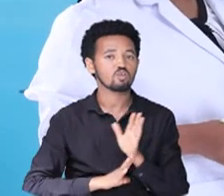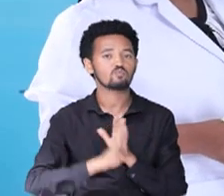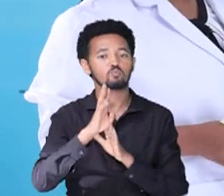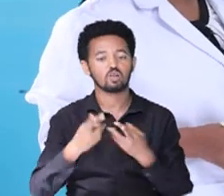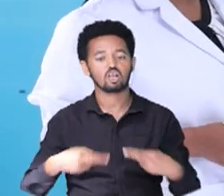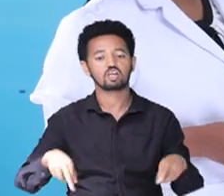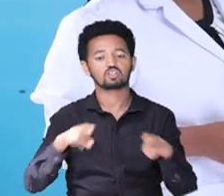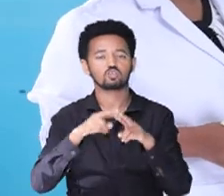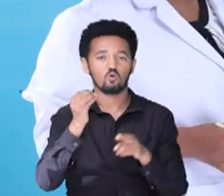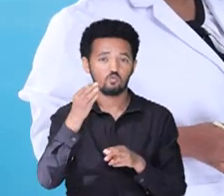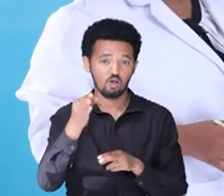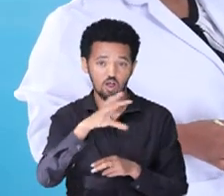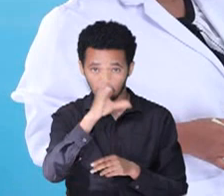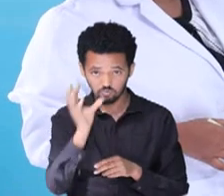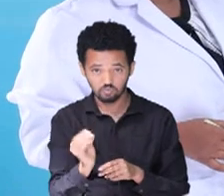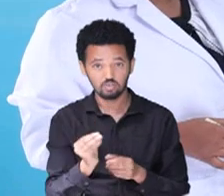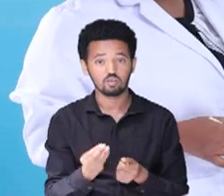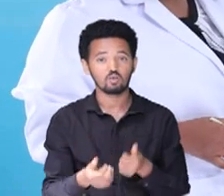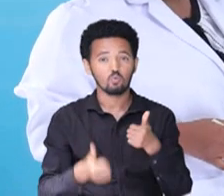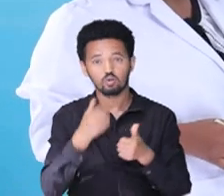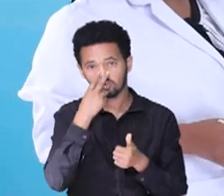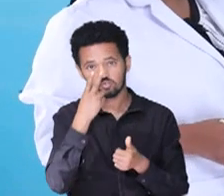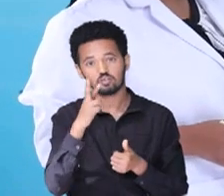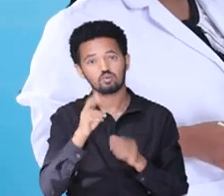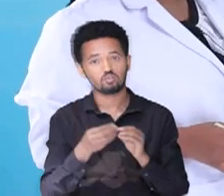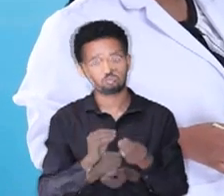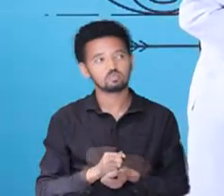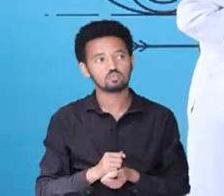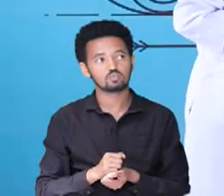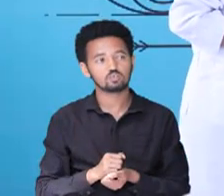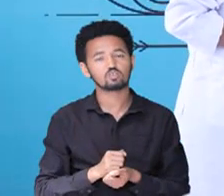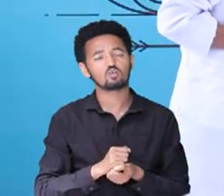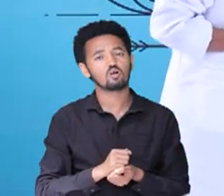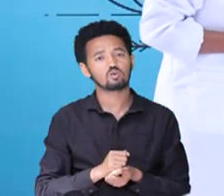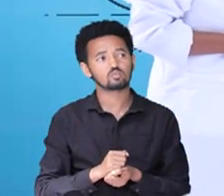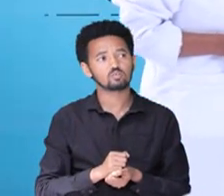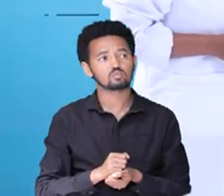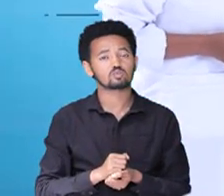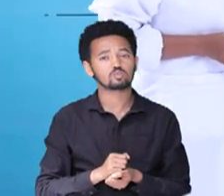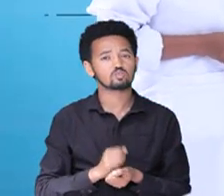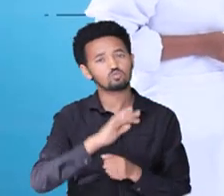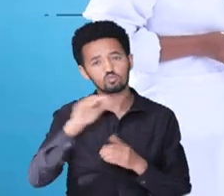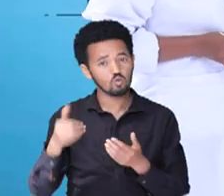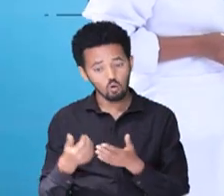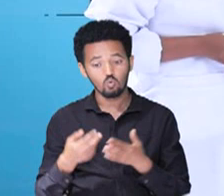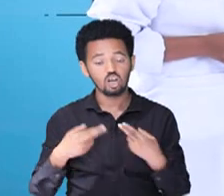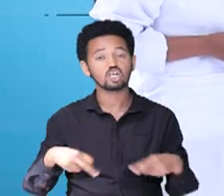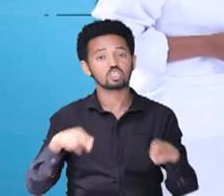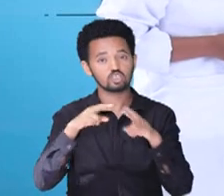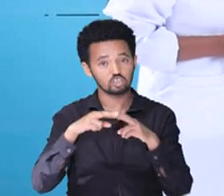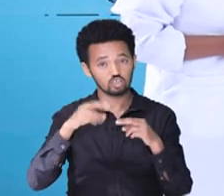region of Africa. When we see a rate of natural increase, almost all region of